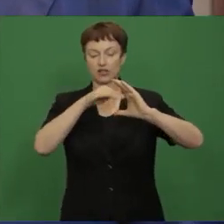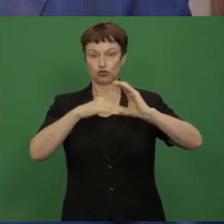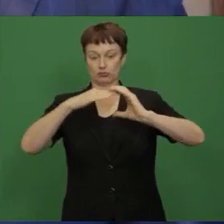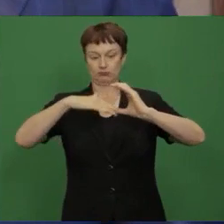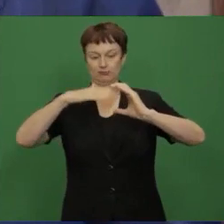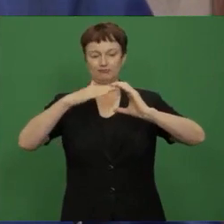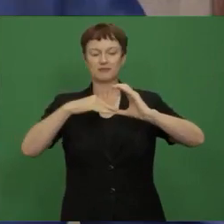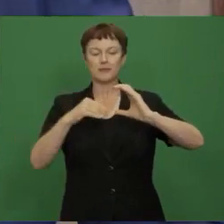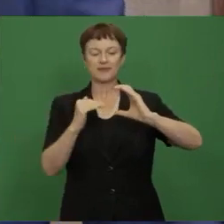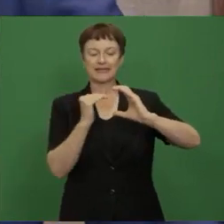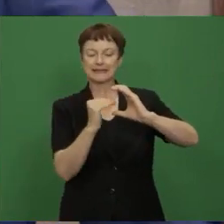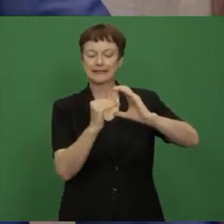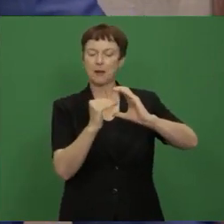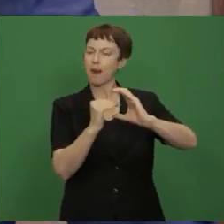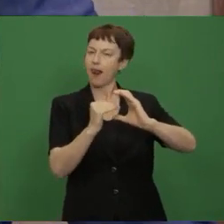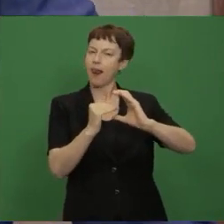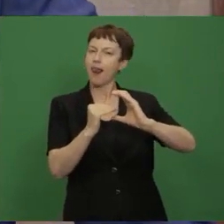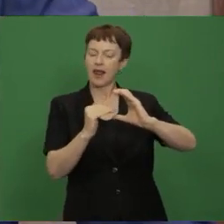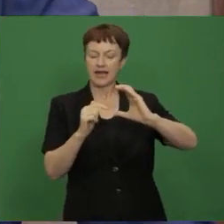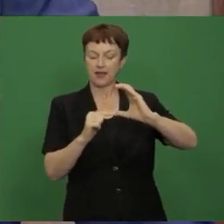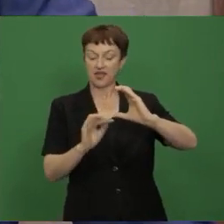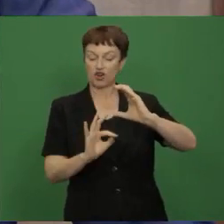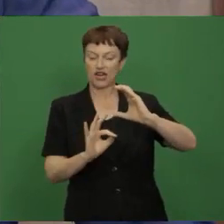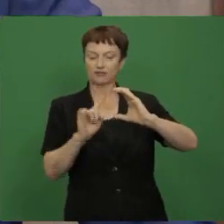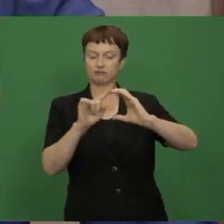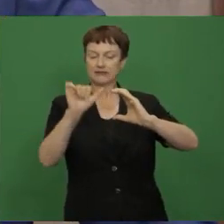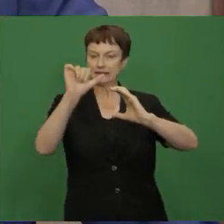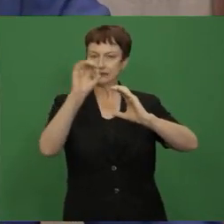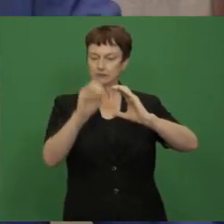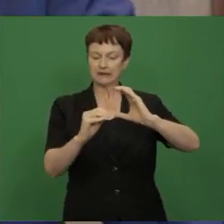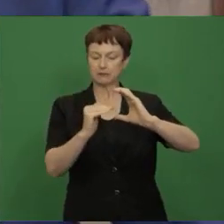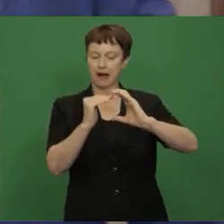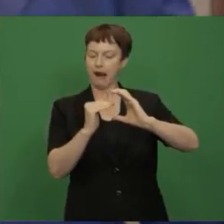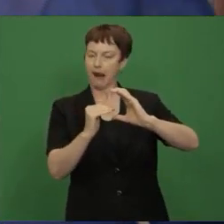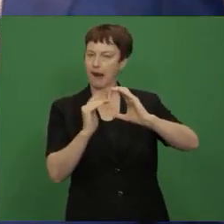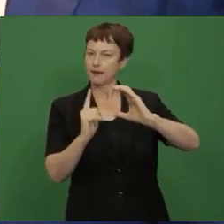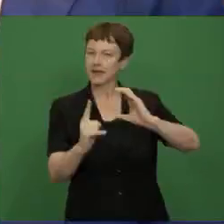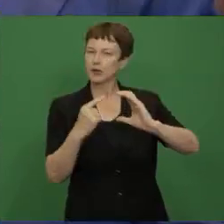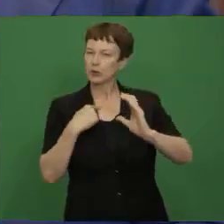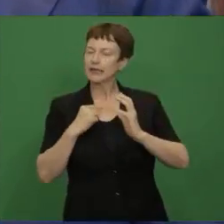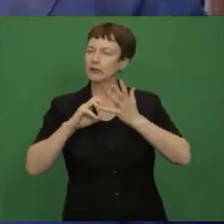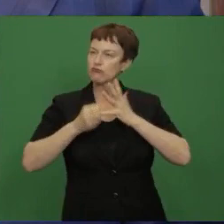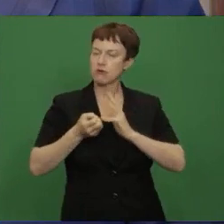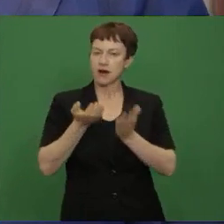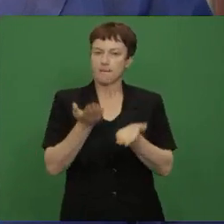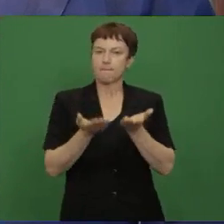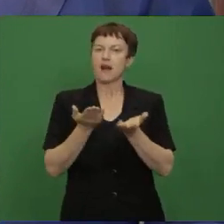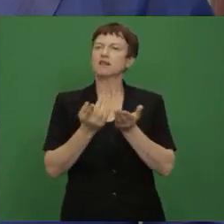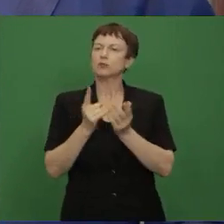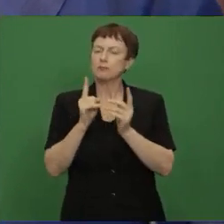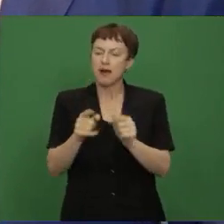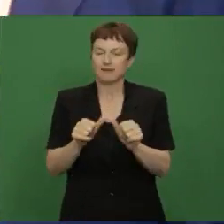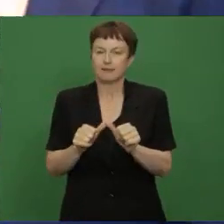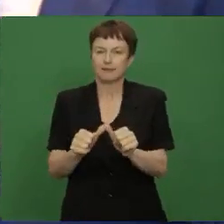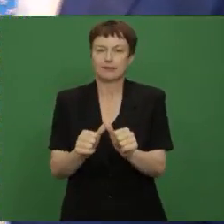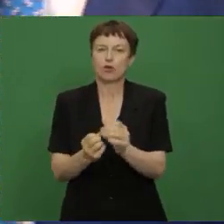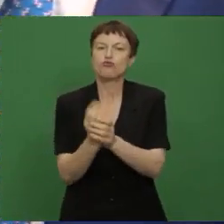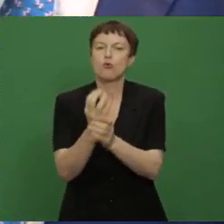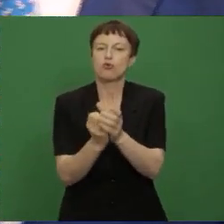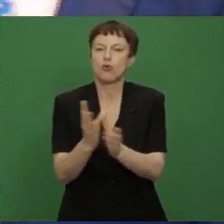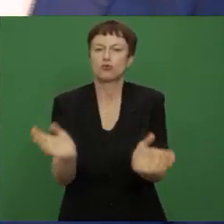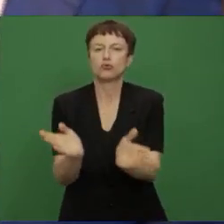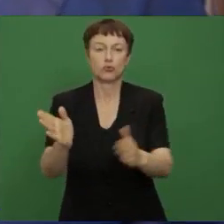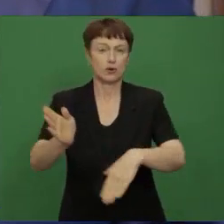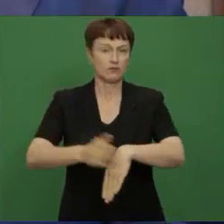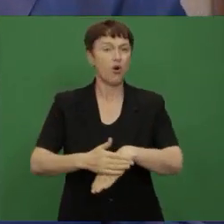in the interest of balanced and sustainable growth. As previously indicated, any